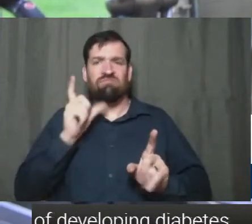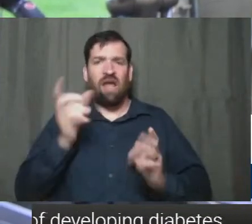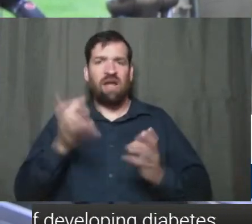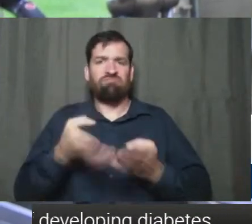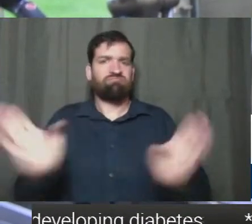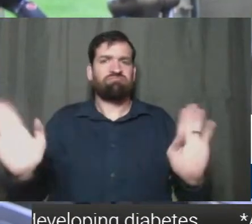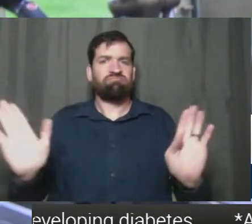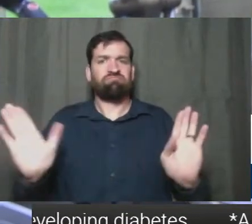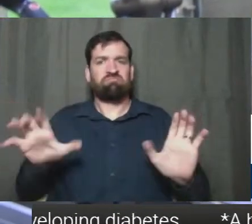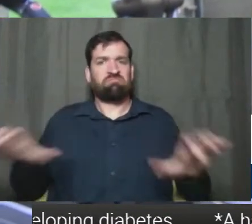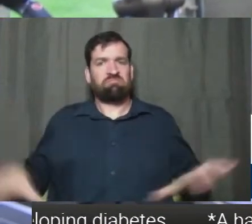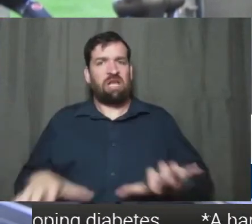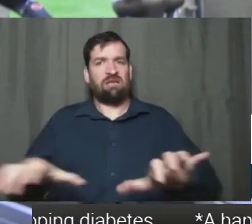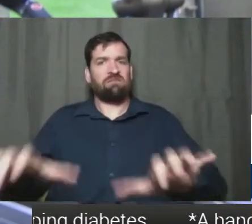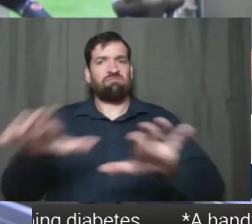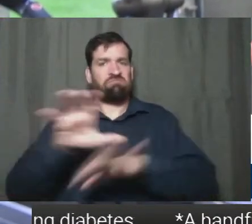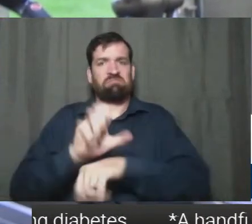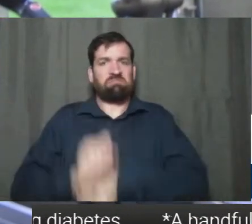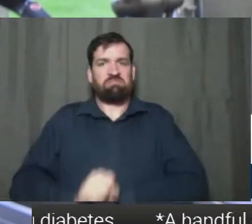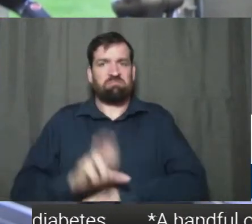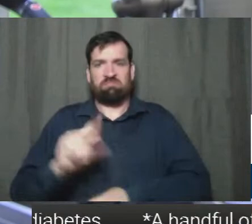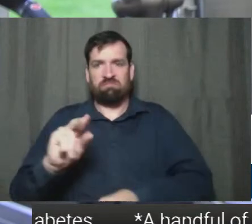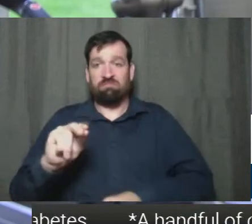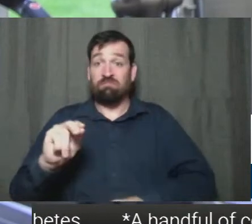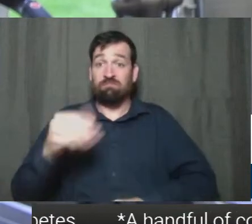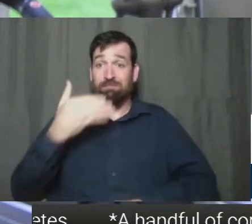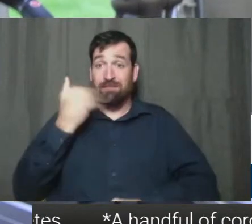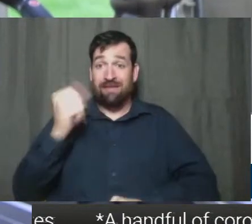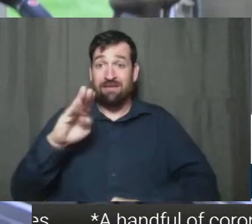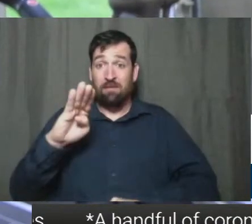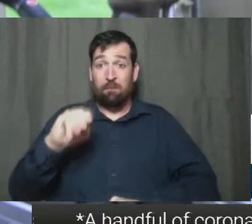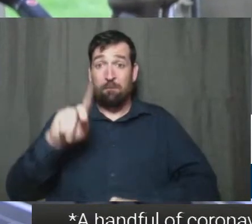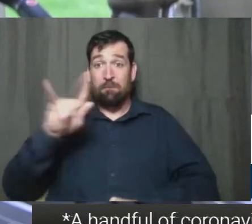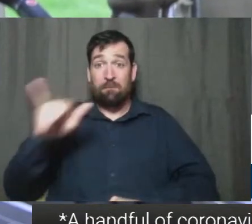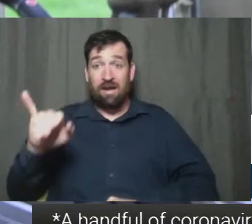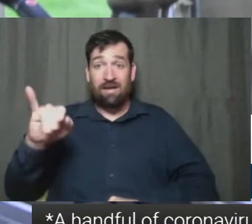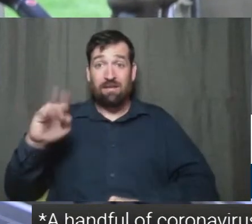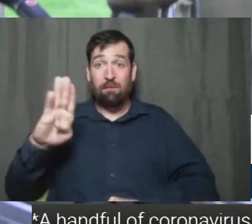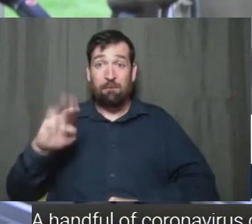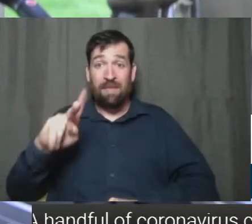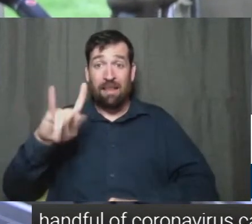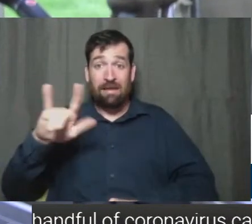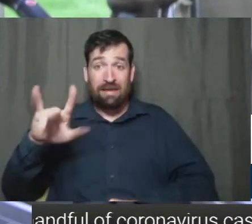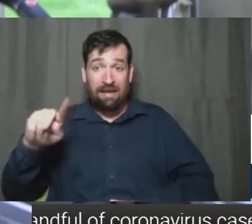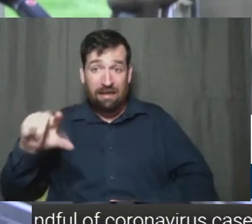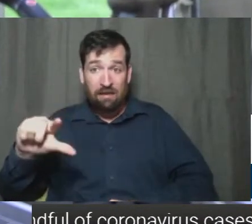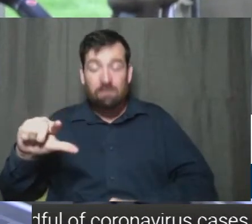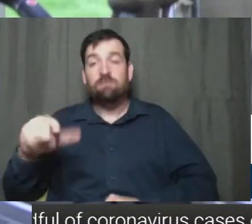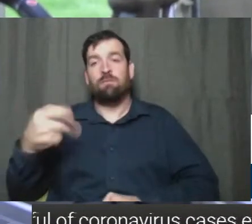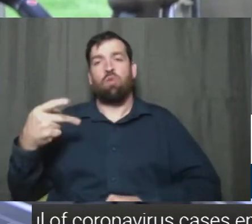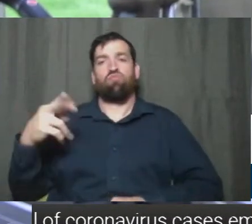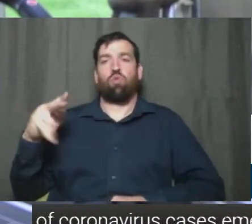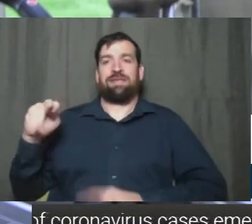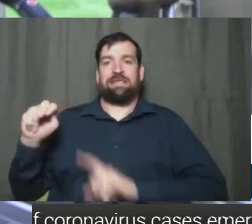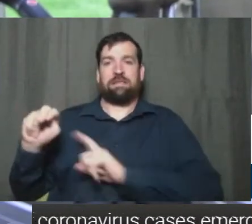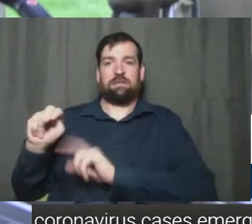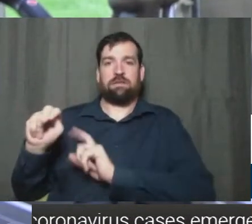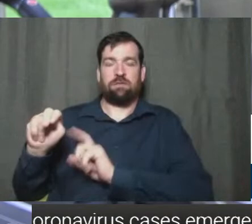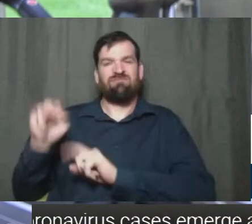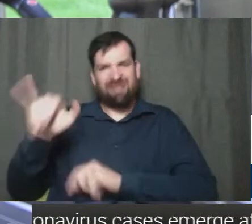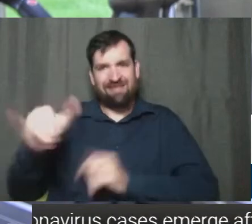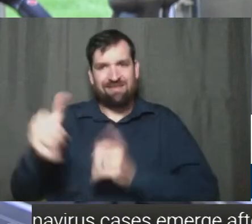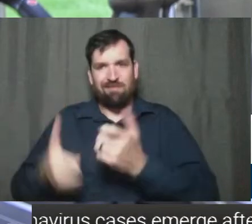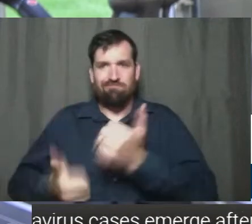now. Best thing to help with bodybuilding, obviously, is going to be protein, especially since when you break down your muscles, that's the main macronutrient your body needs